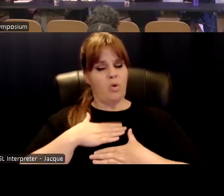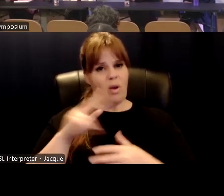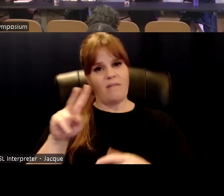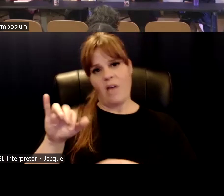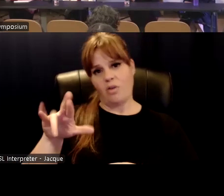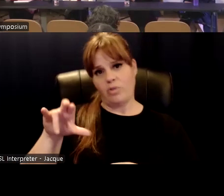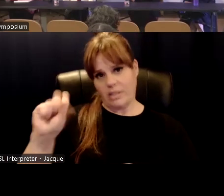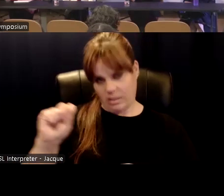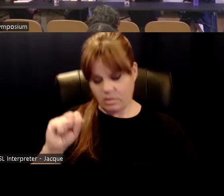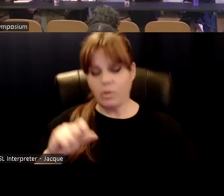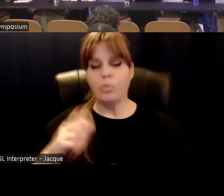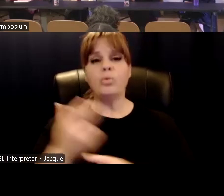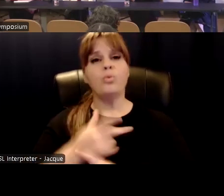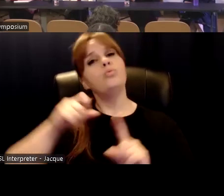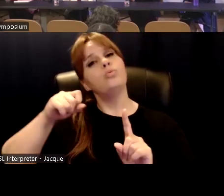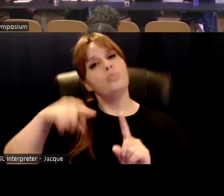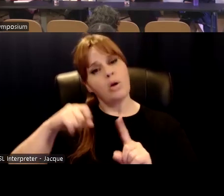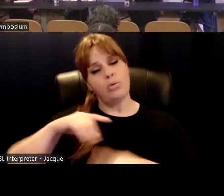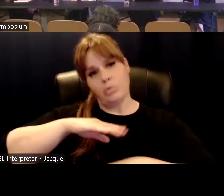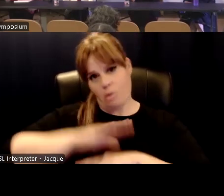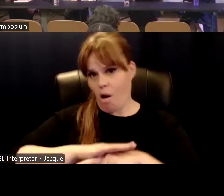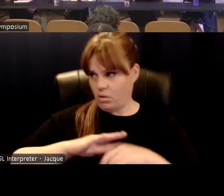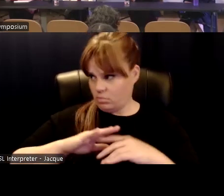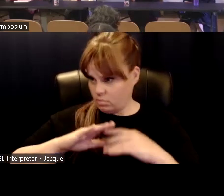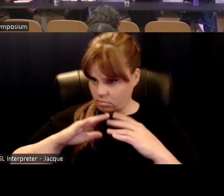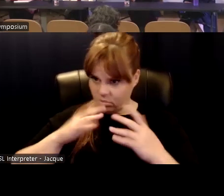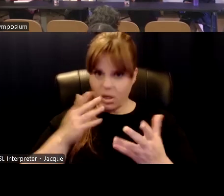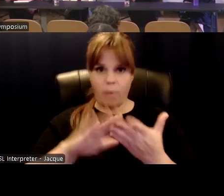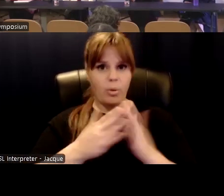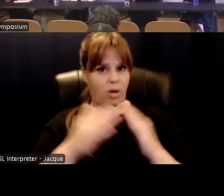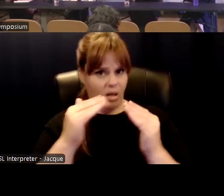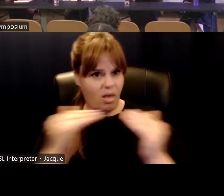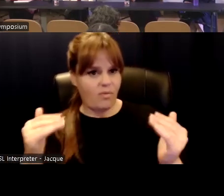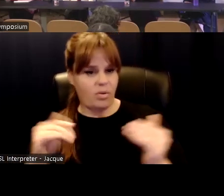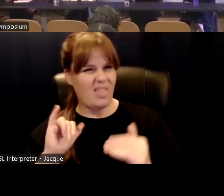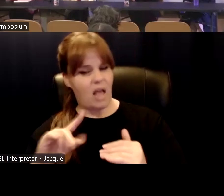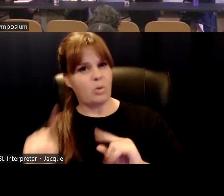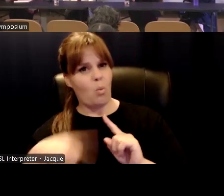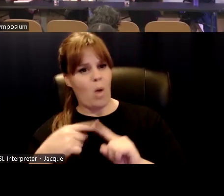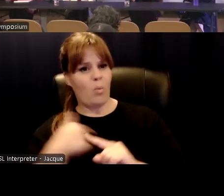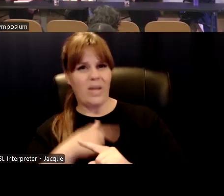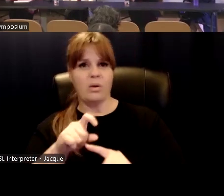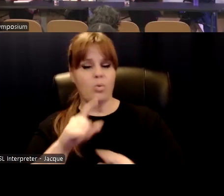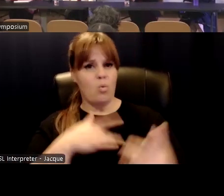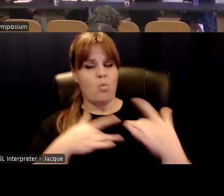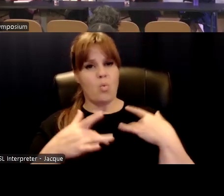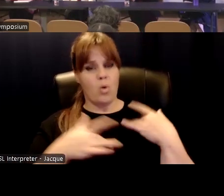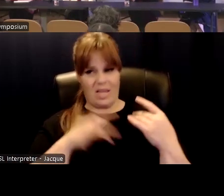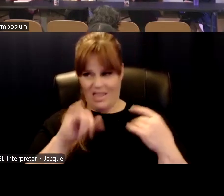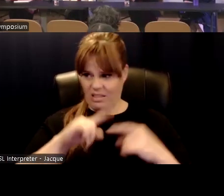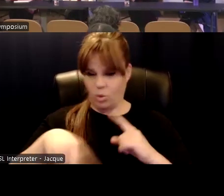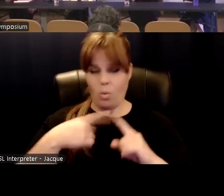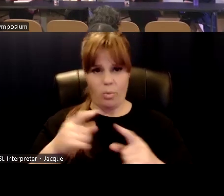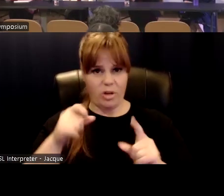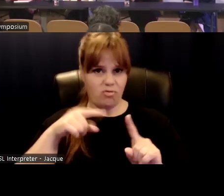use triggers sort of on the communal level. Okay, this is when we need to really worry about this. This is when we trigger full